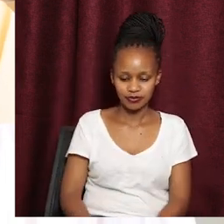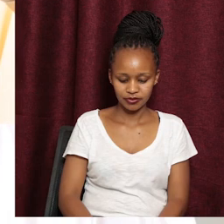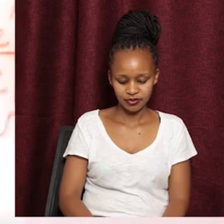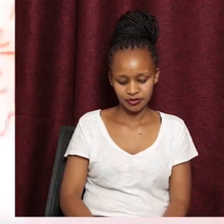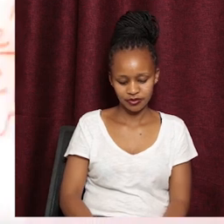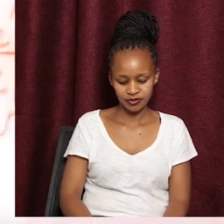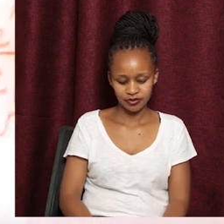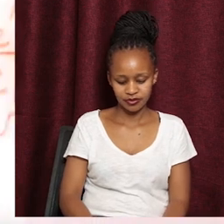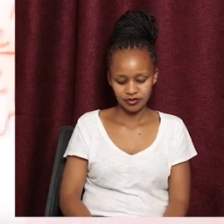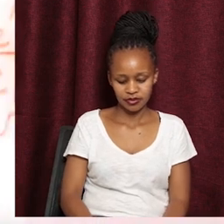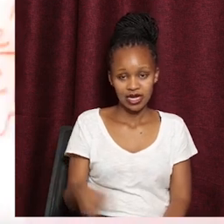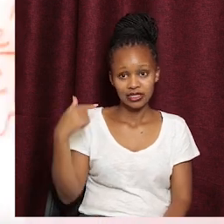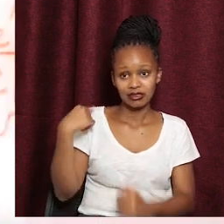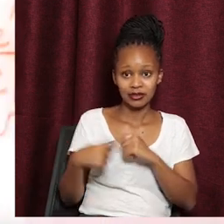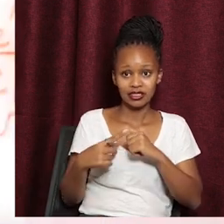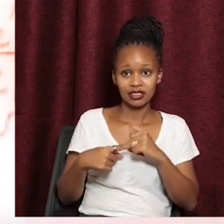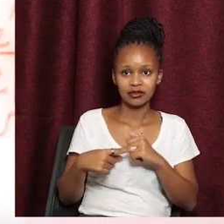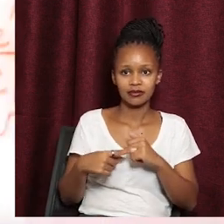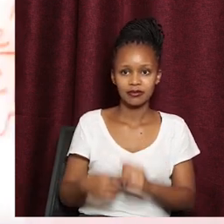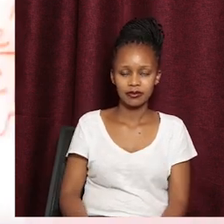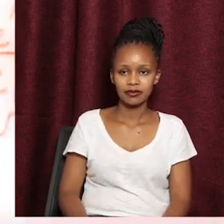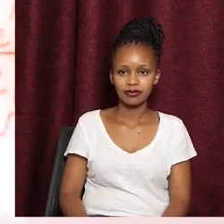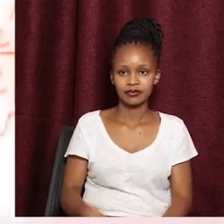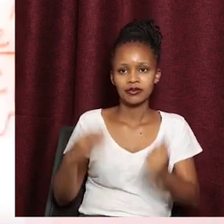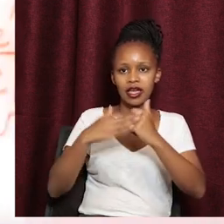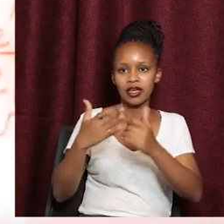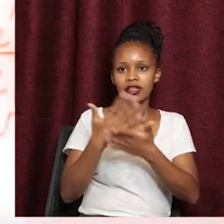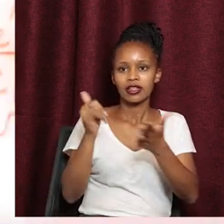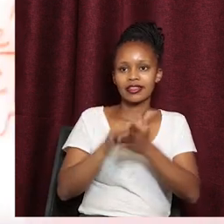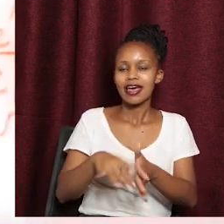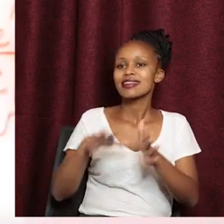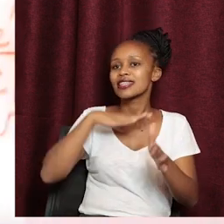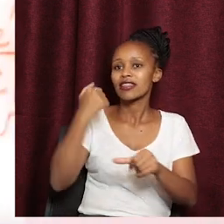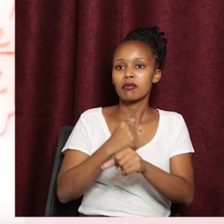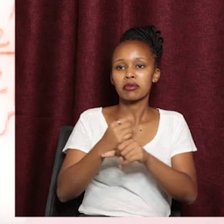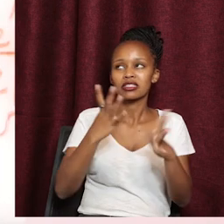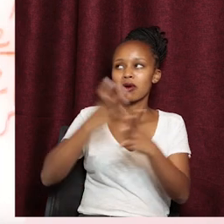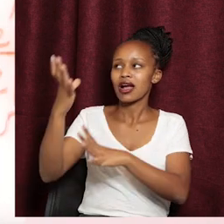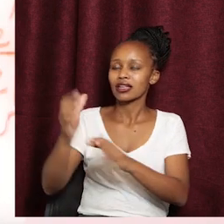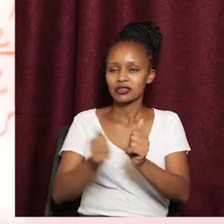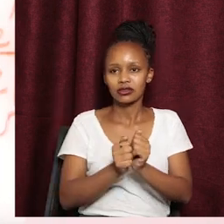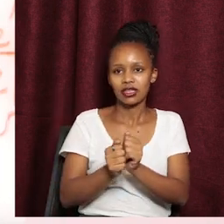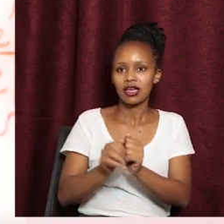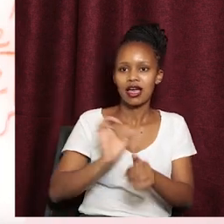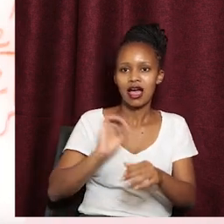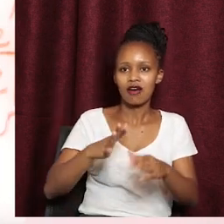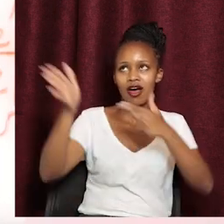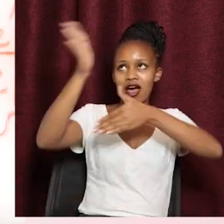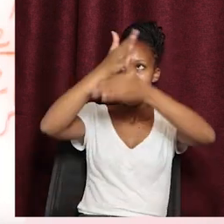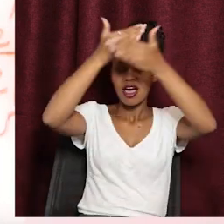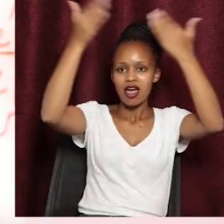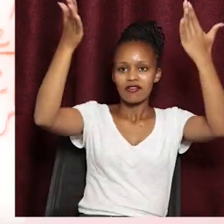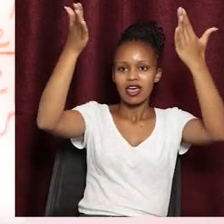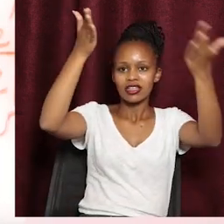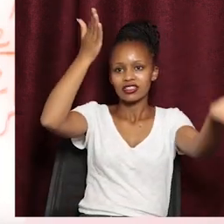number six of the 8 things that death cannot take away is our heavenly reality and